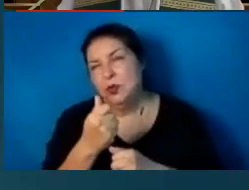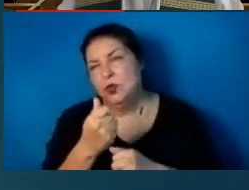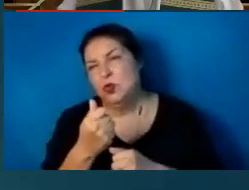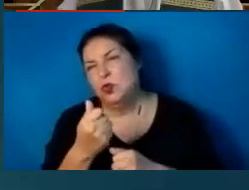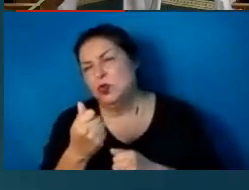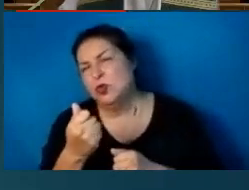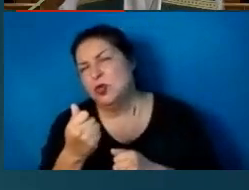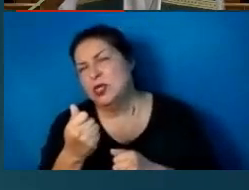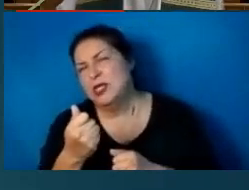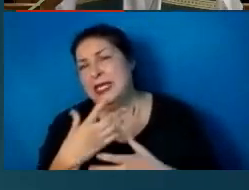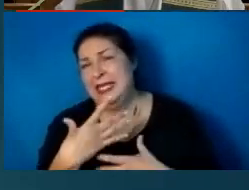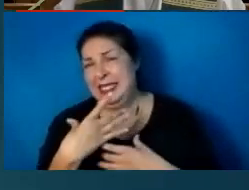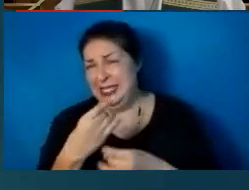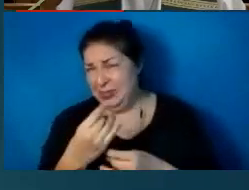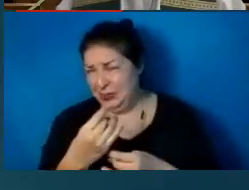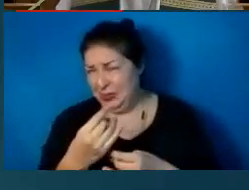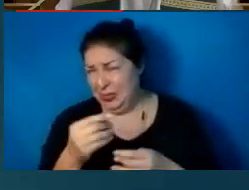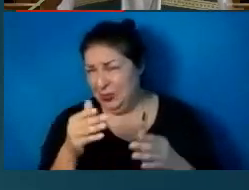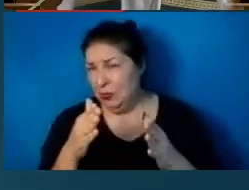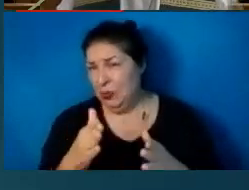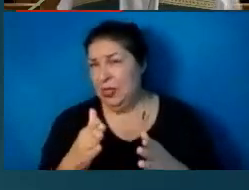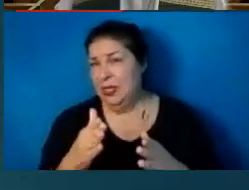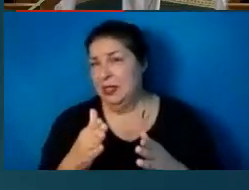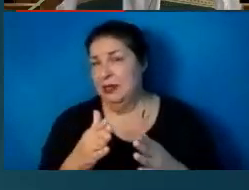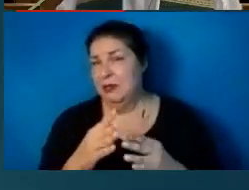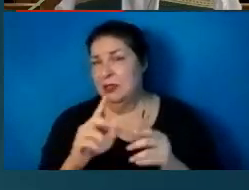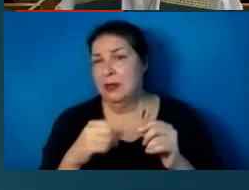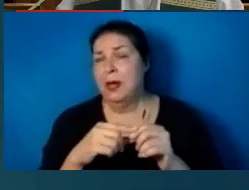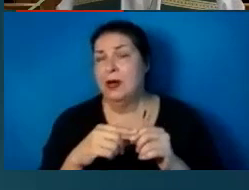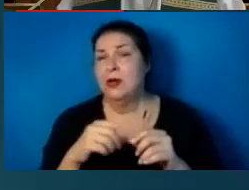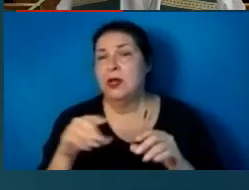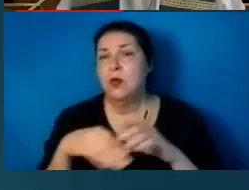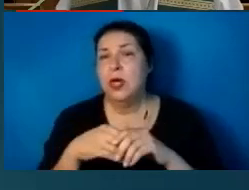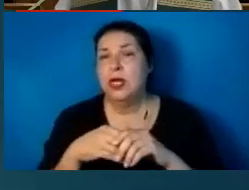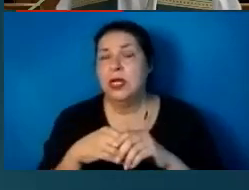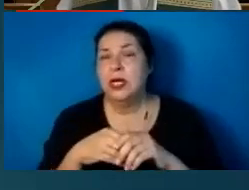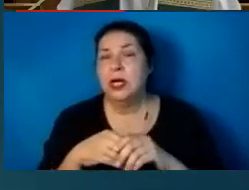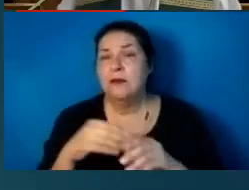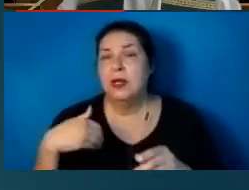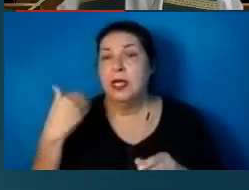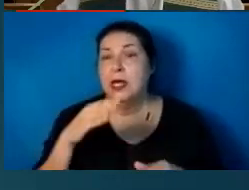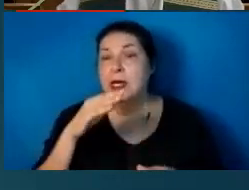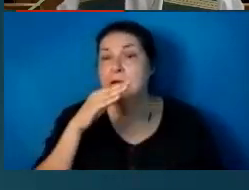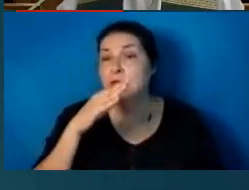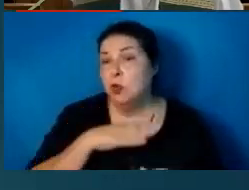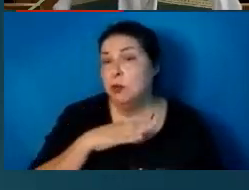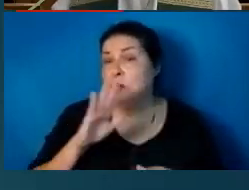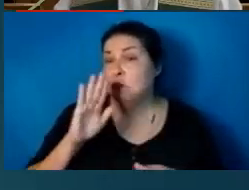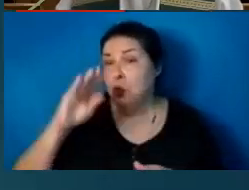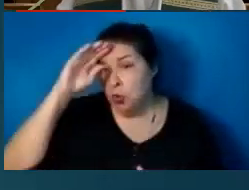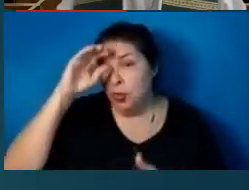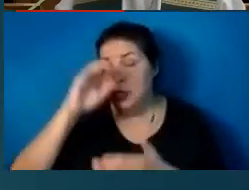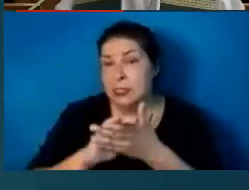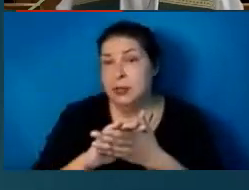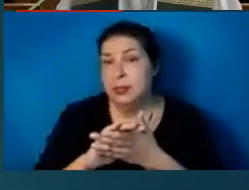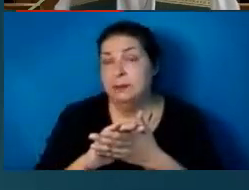case was regarding a wedding of a young lady to her husband. She had